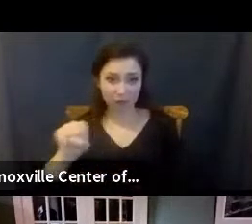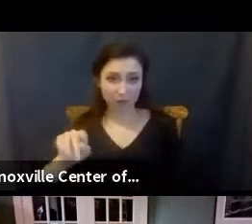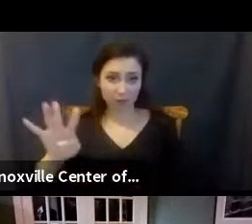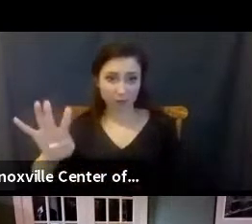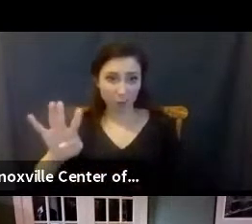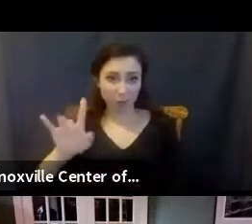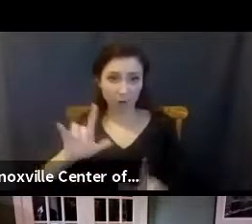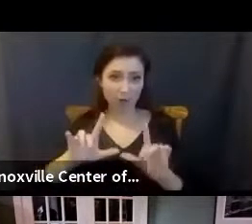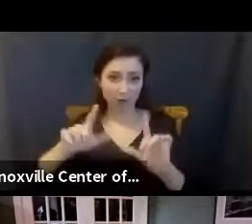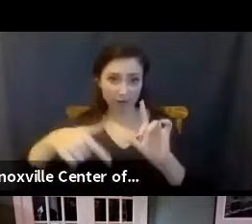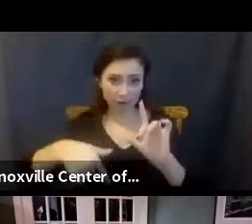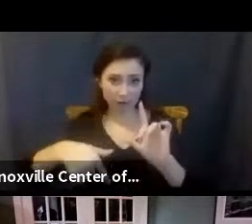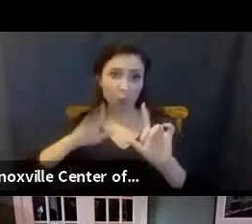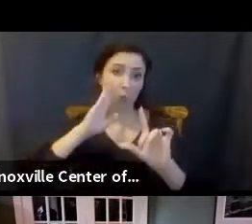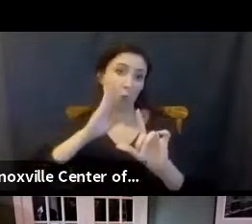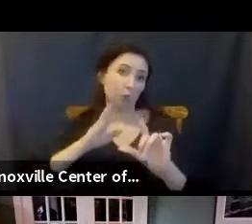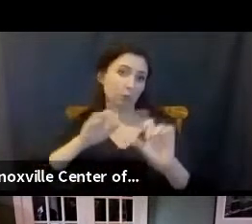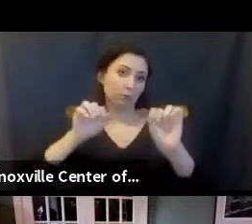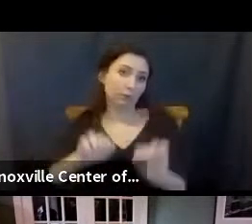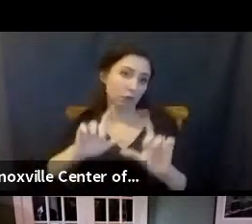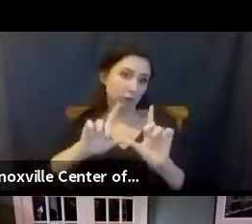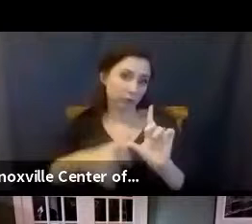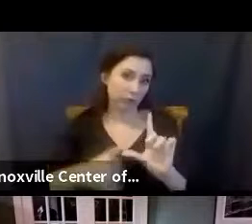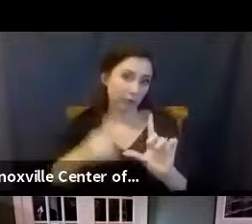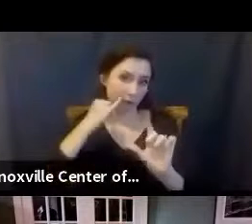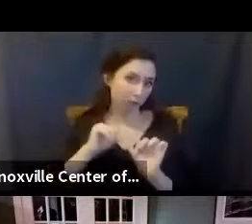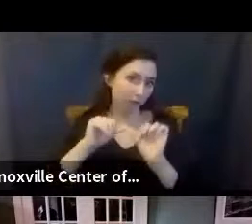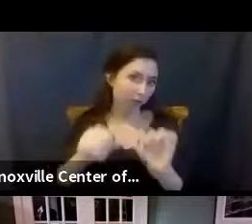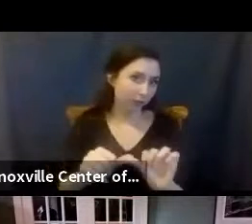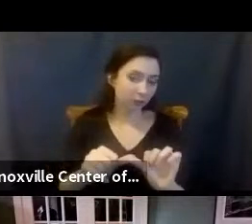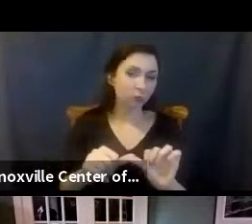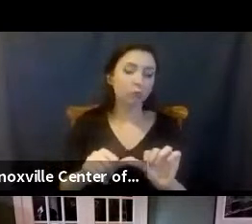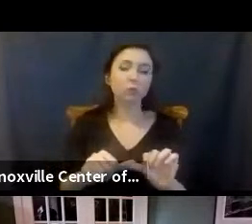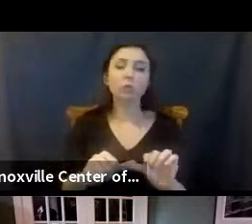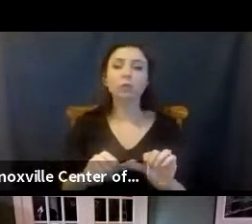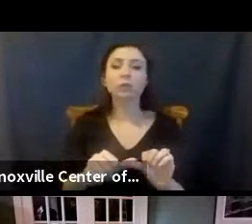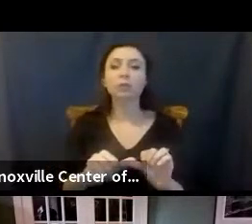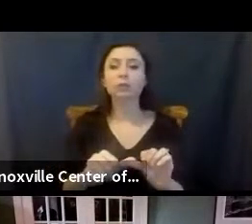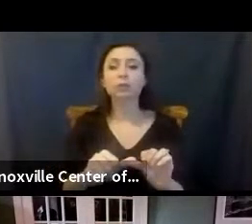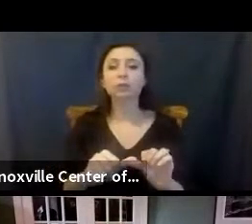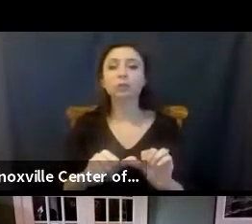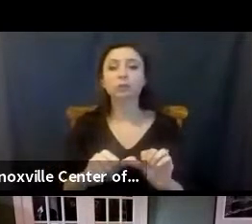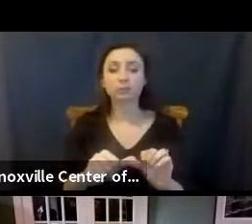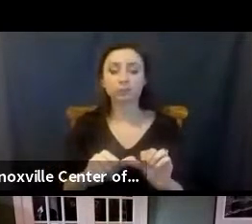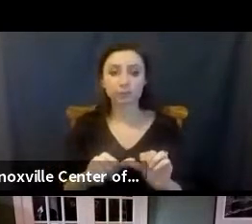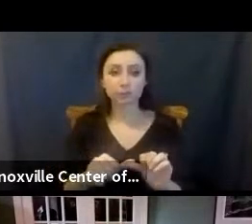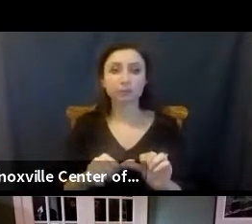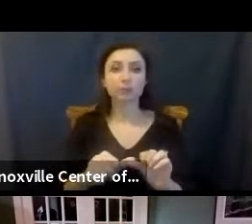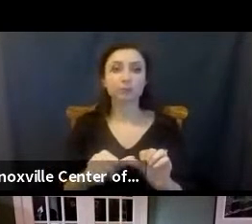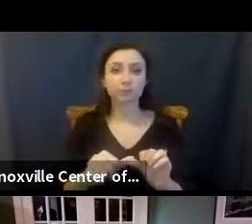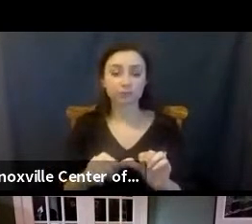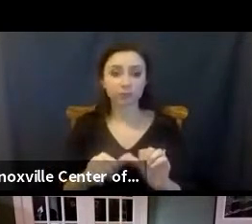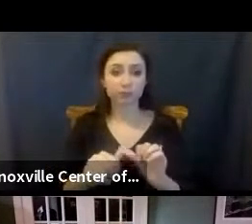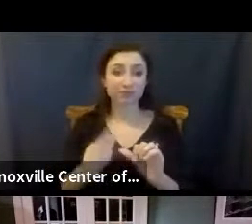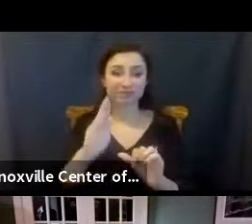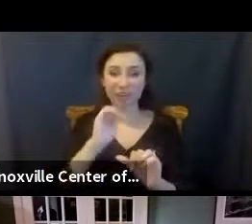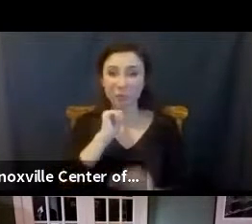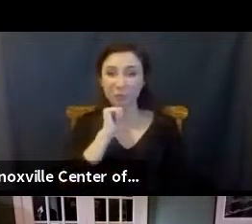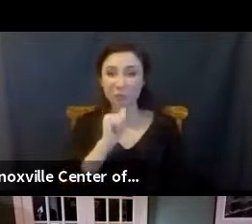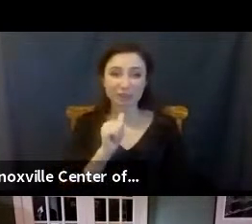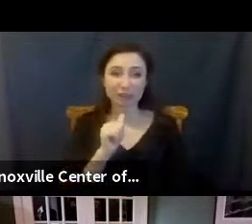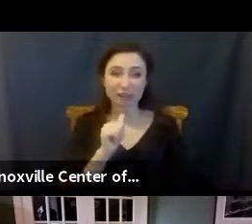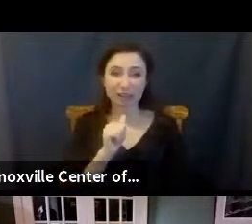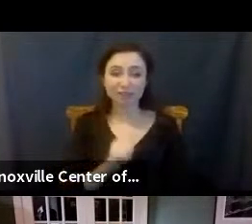2020-4 would have expired, which then would not